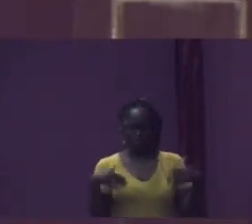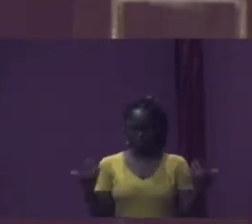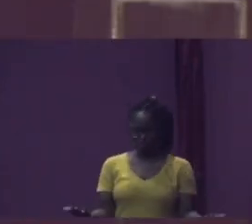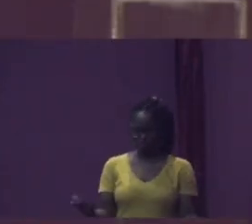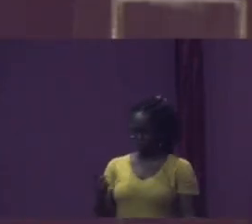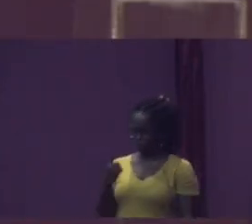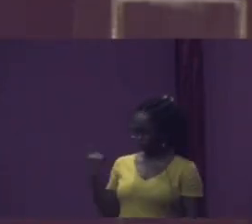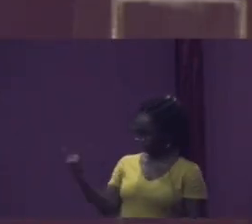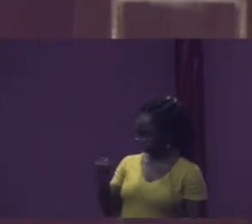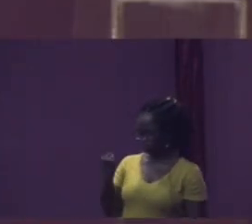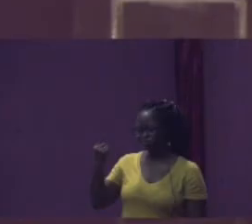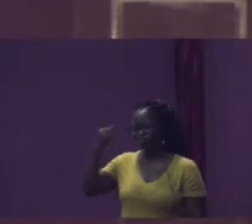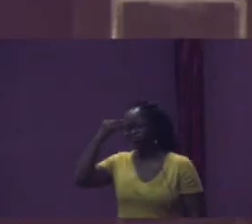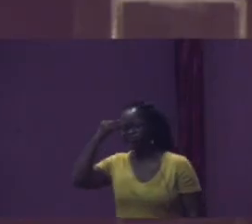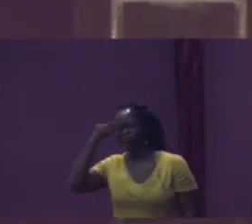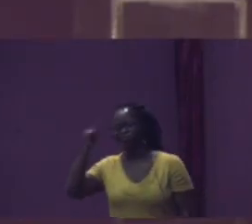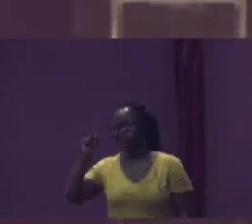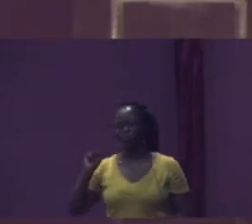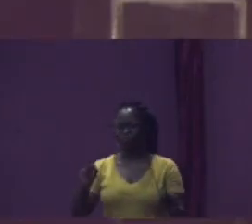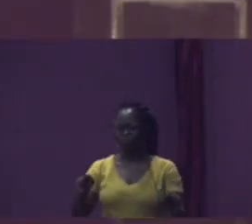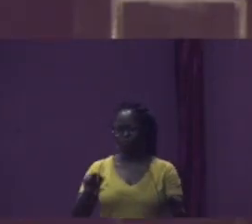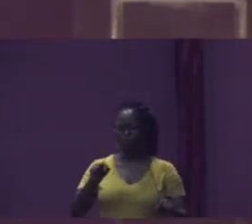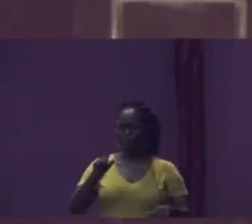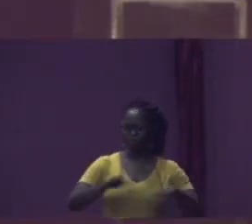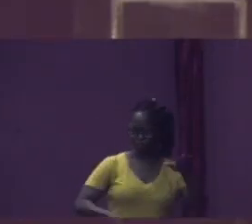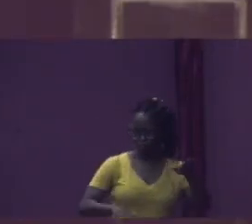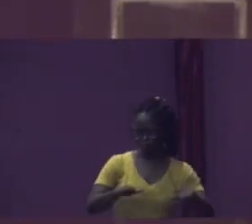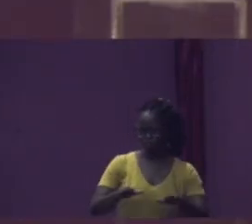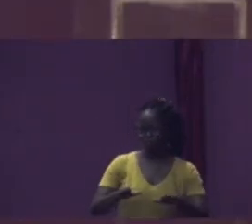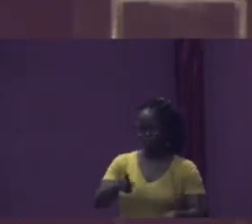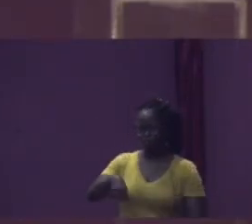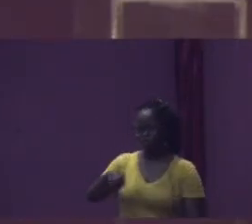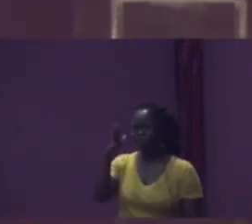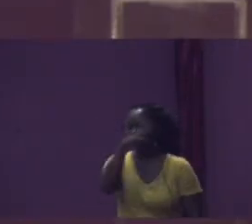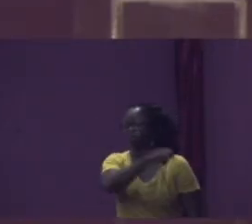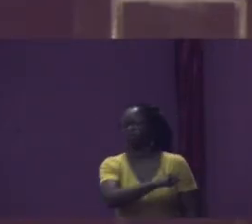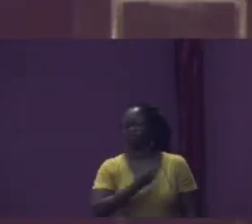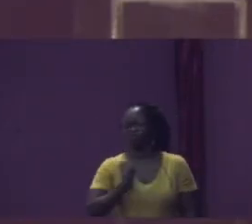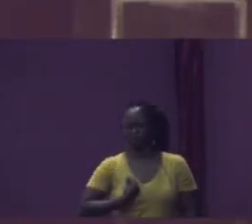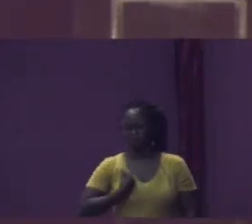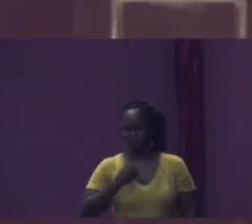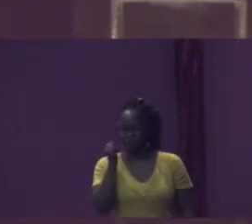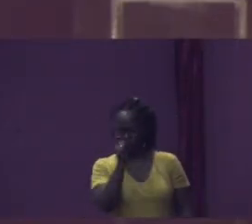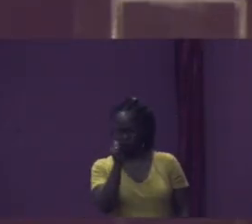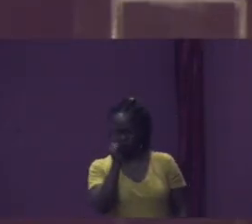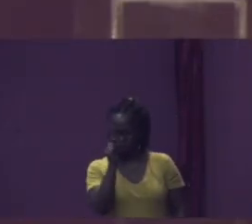that we saved her life from this life-threatening infection, but the story is a bit more complicated.